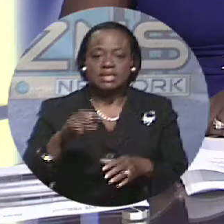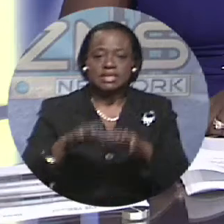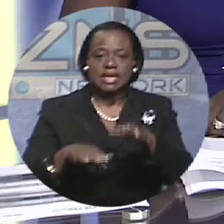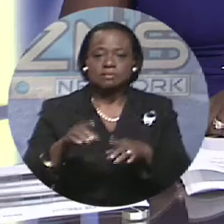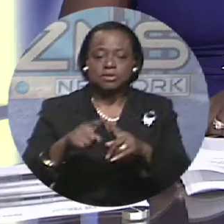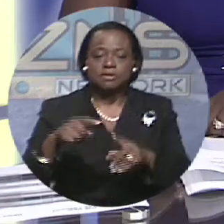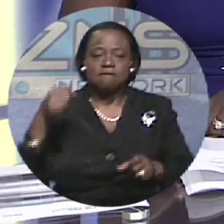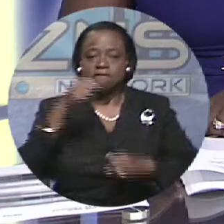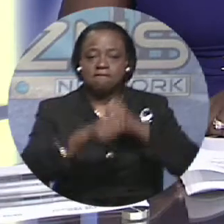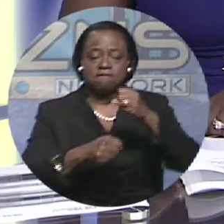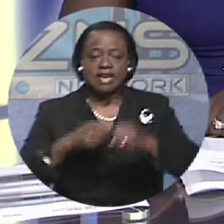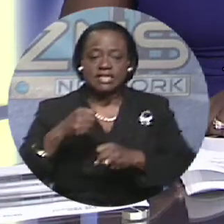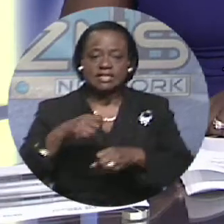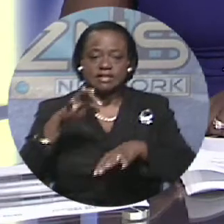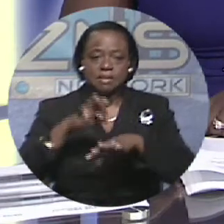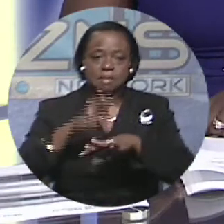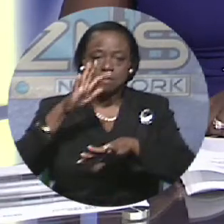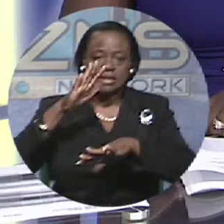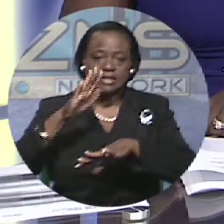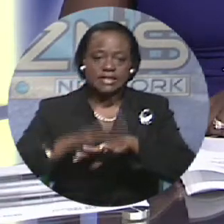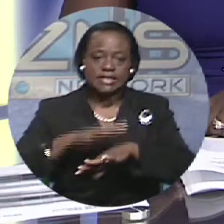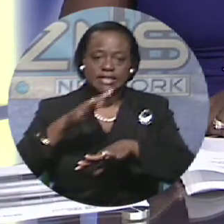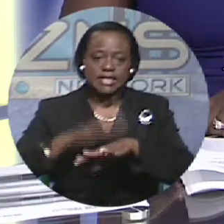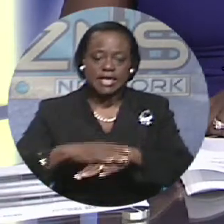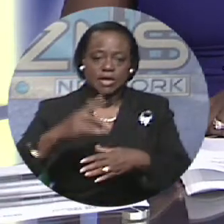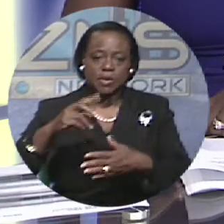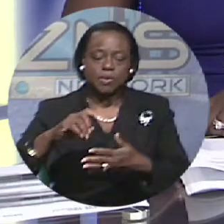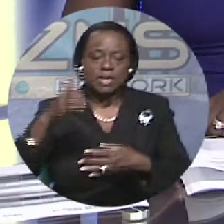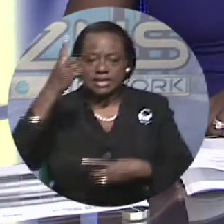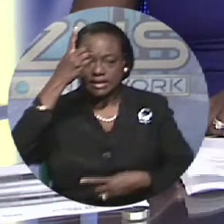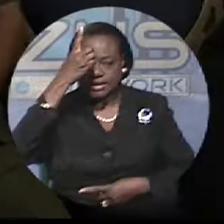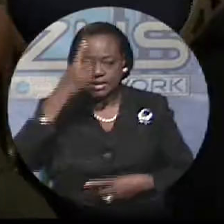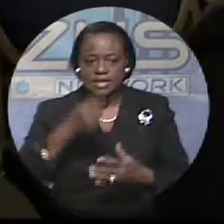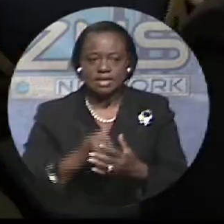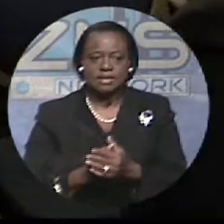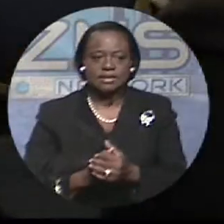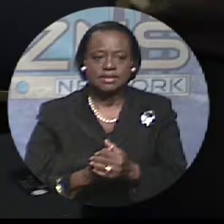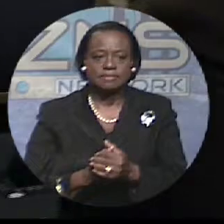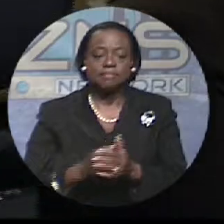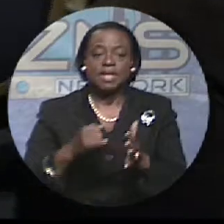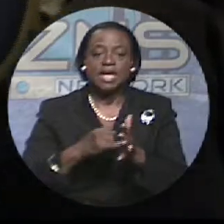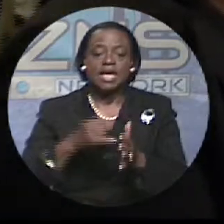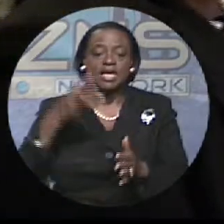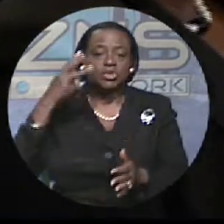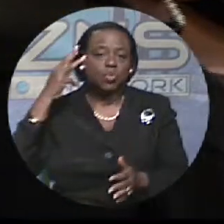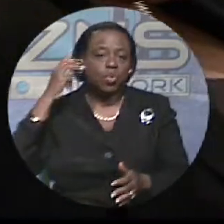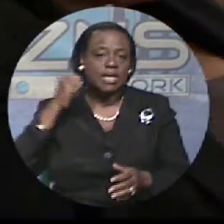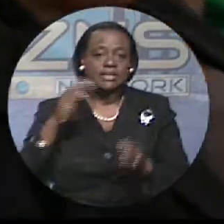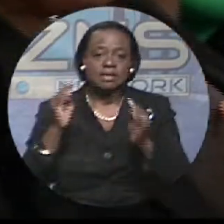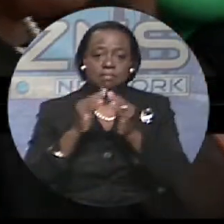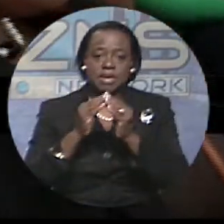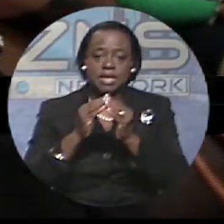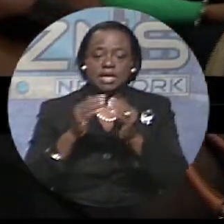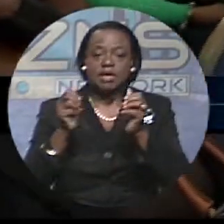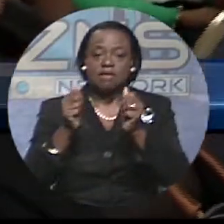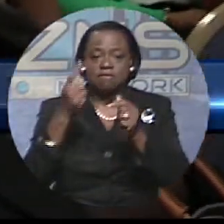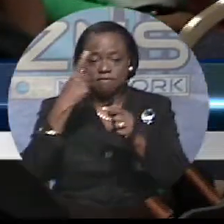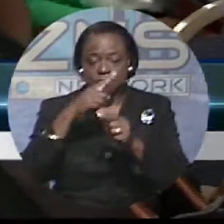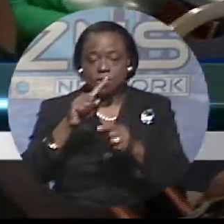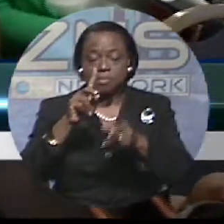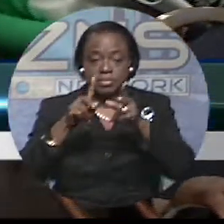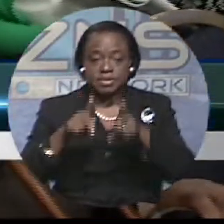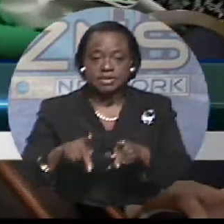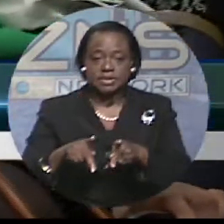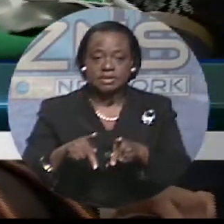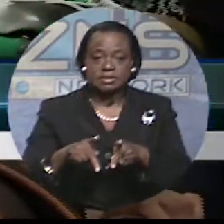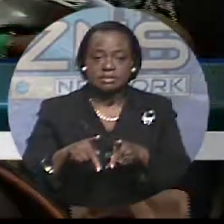the mosquito-transmitted disease. Oladon Davis has more. It was an informative meeting for key stakeholders to examine